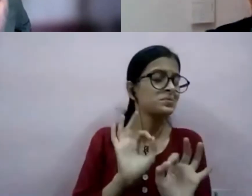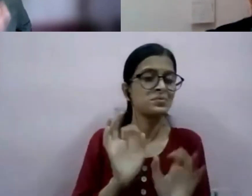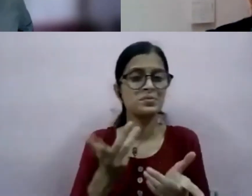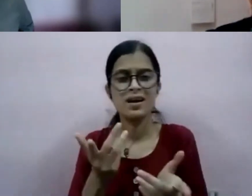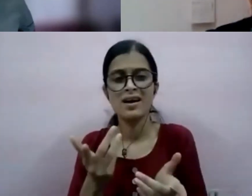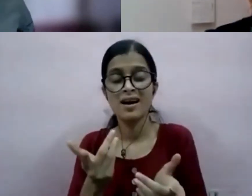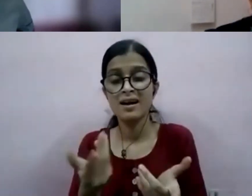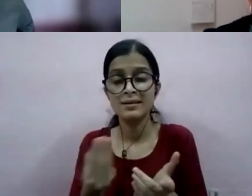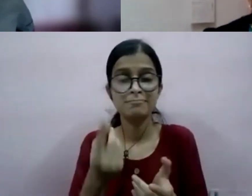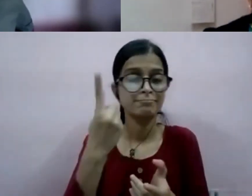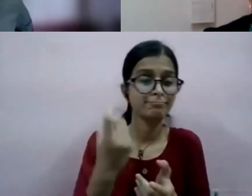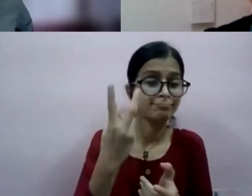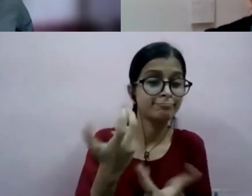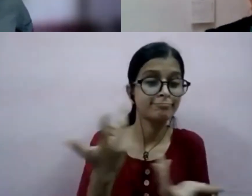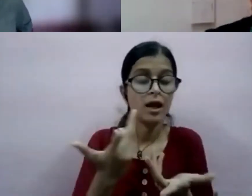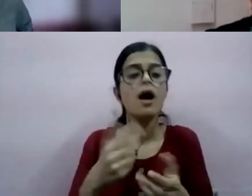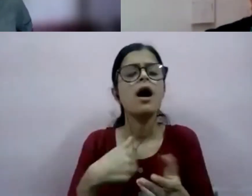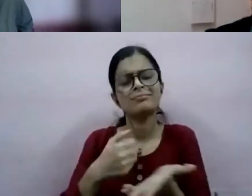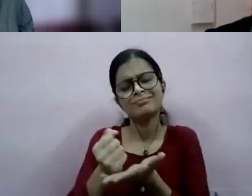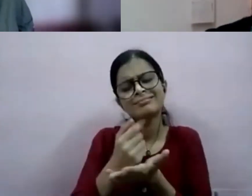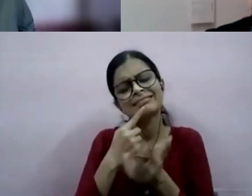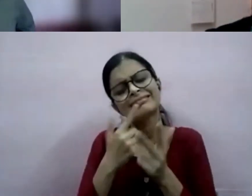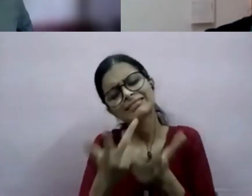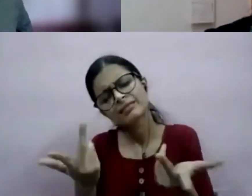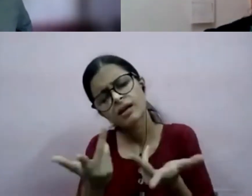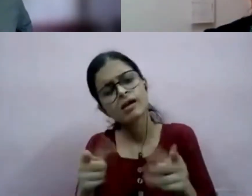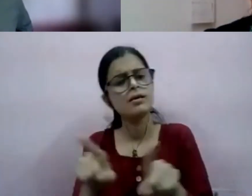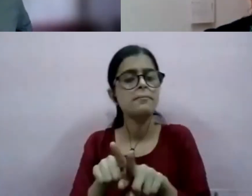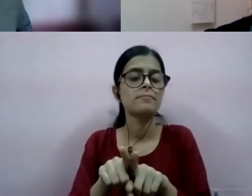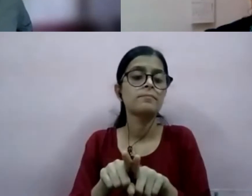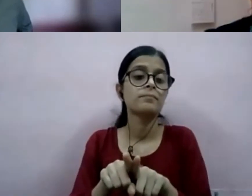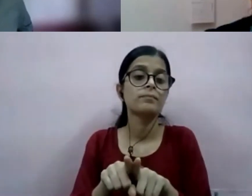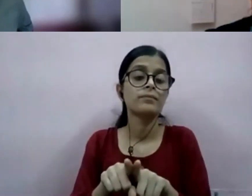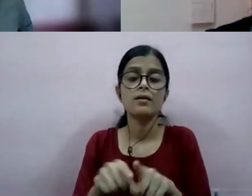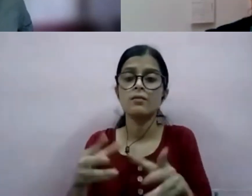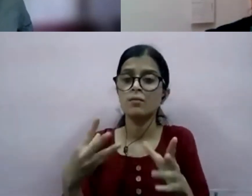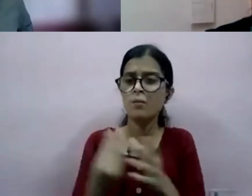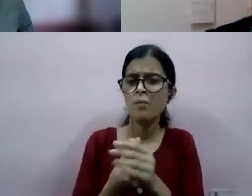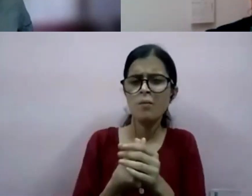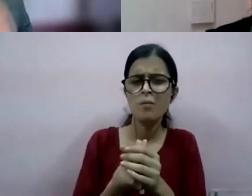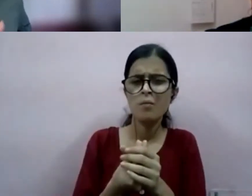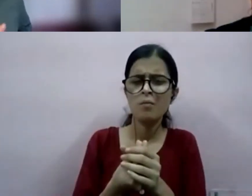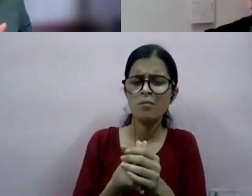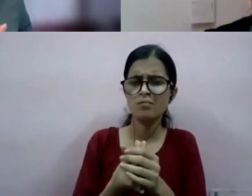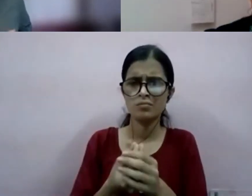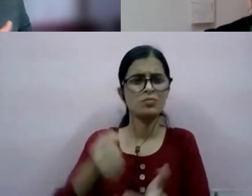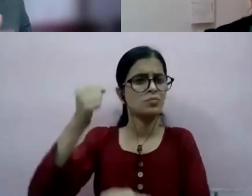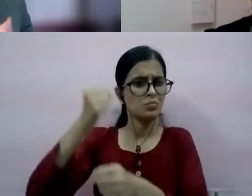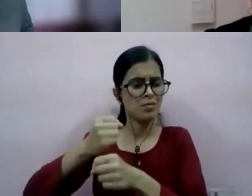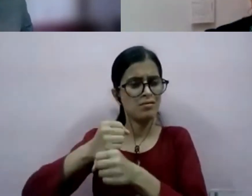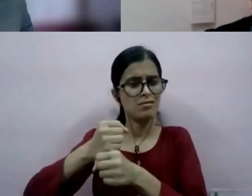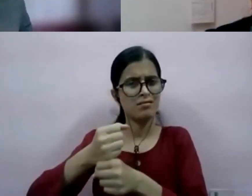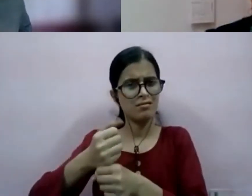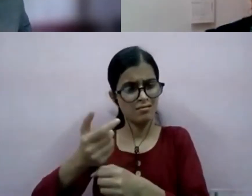but what I'm trying to say is that I don't know what we can do. We can't bring down populist governments as academics, but we can